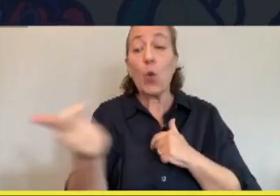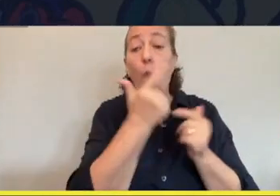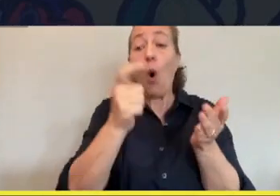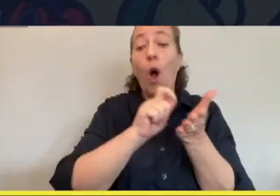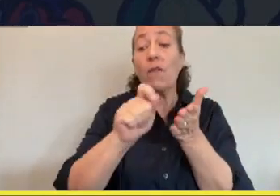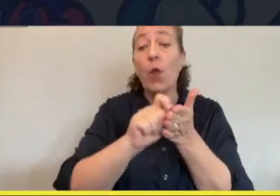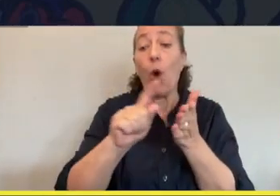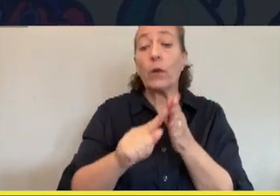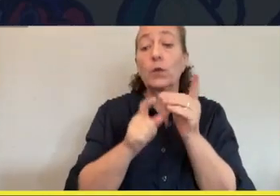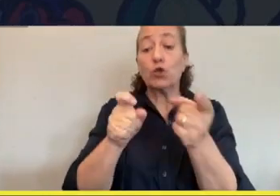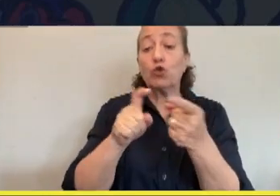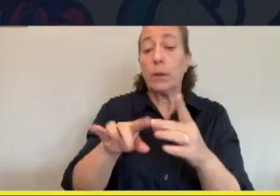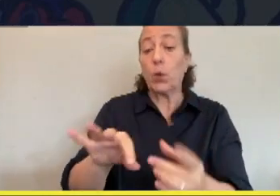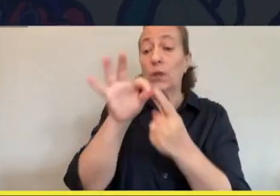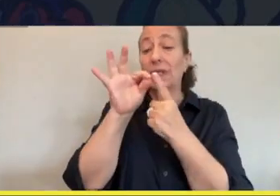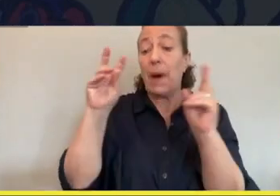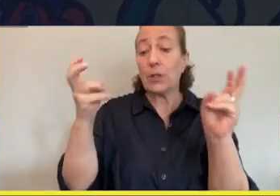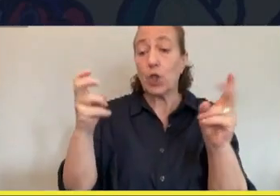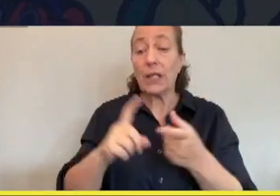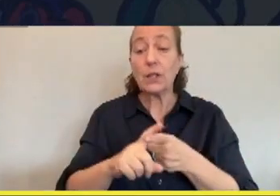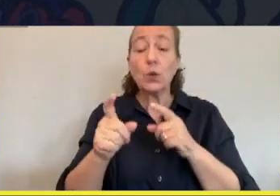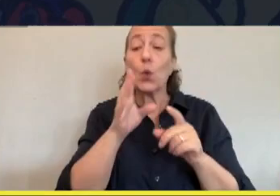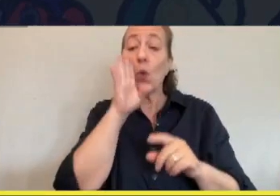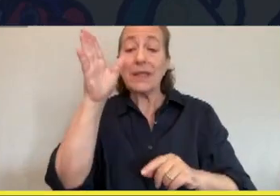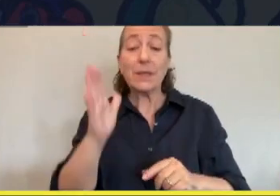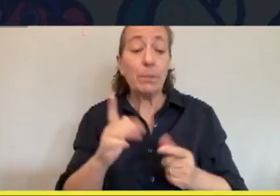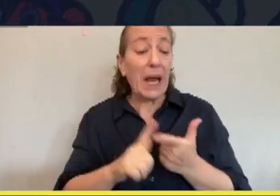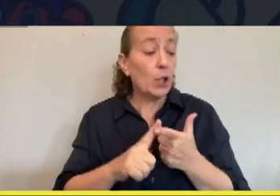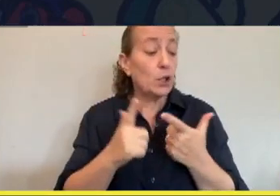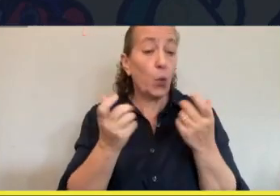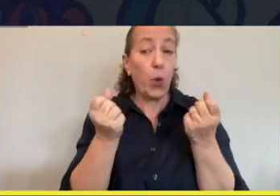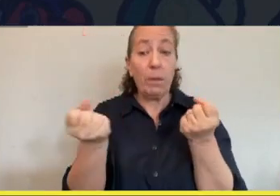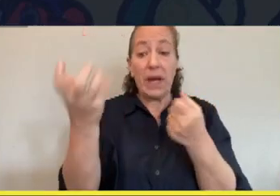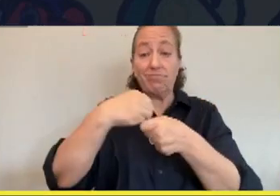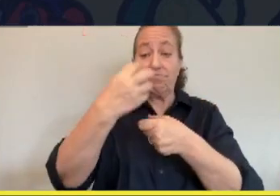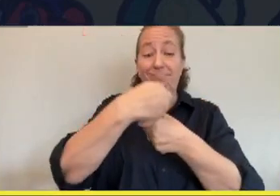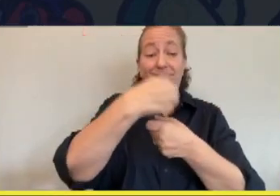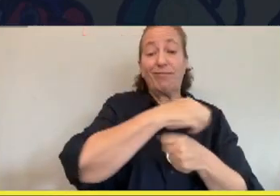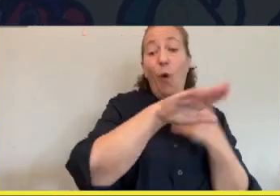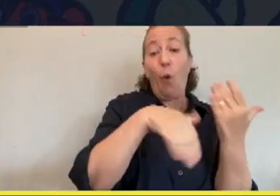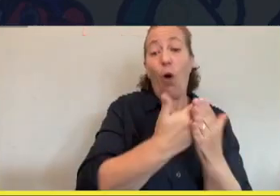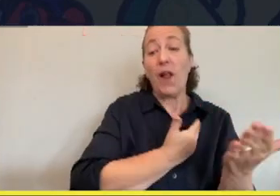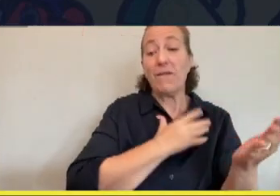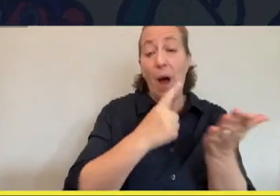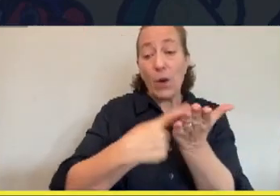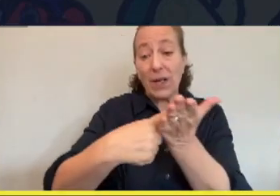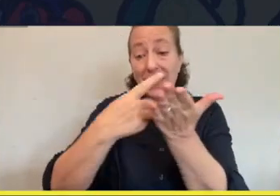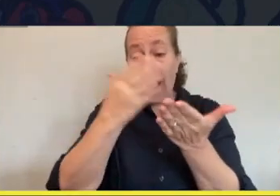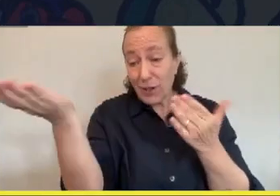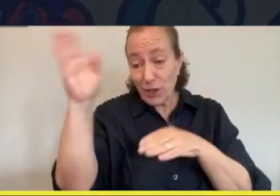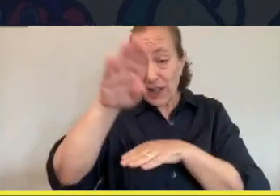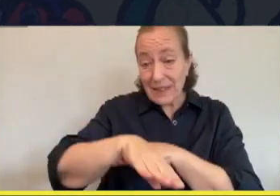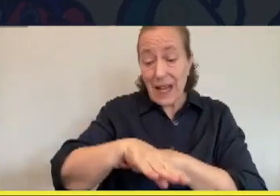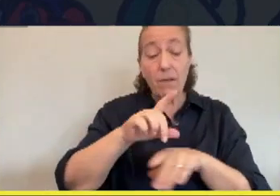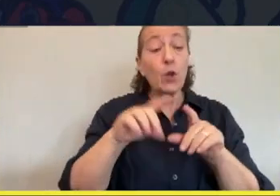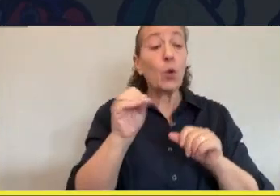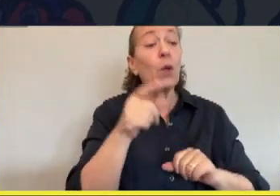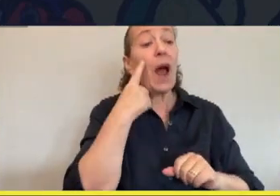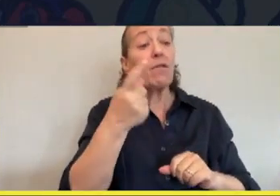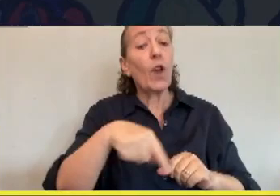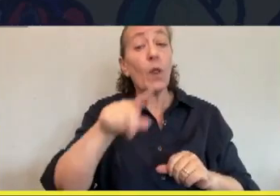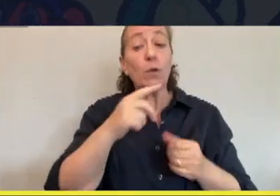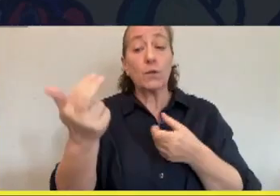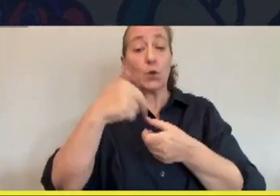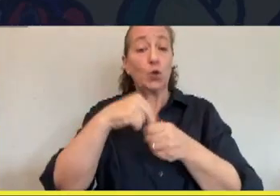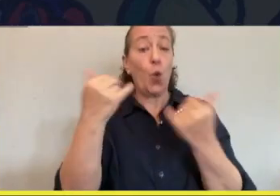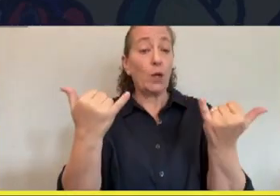this special issue, to the speakers who will be part of the many discussions throughout the afternoon ahead, and to those of you who've joined today's discussion.